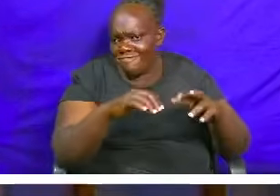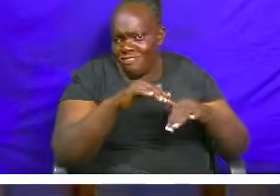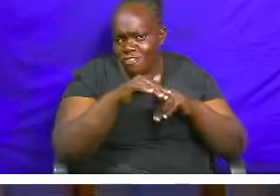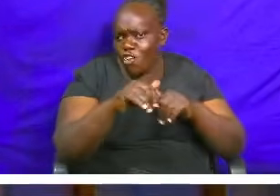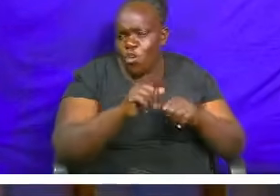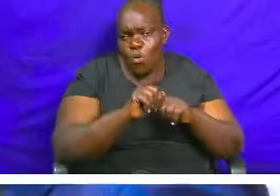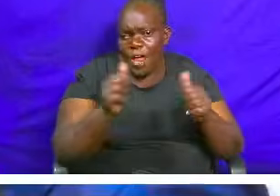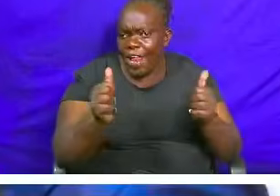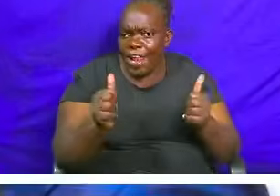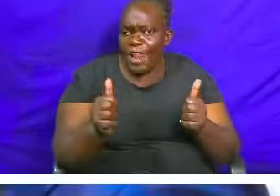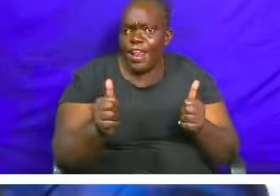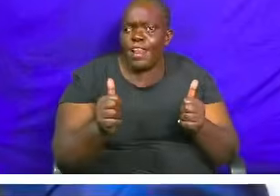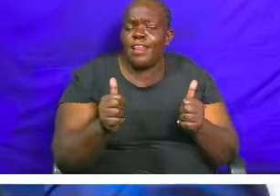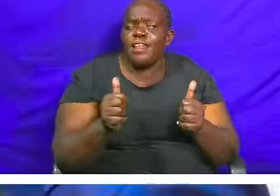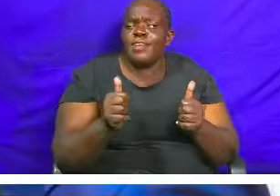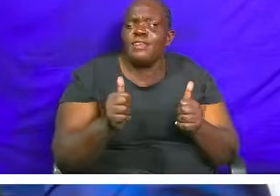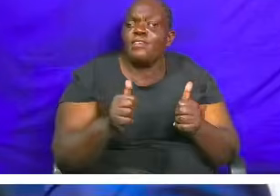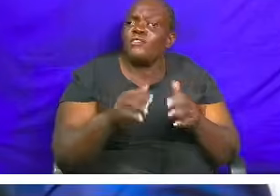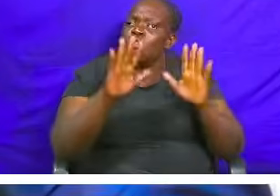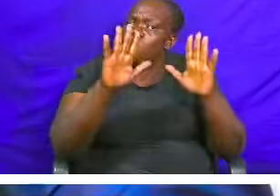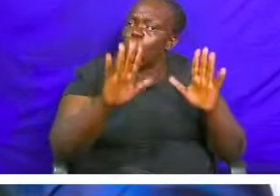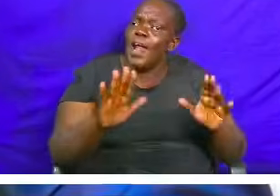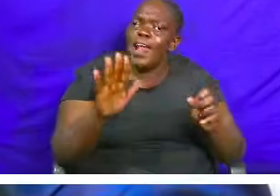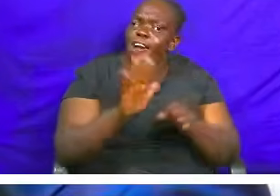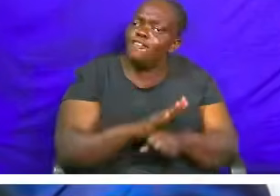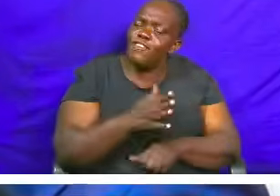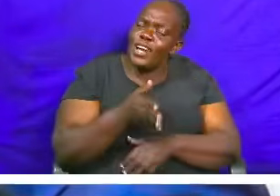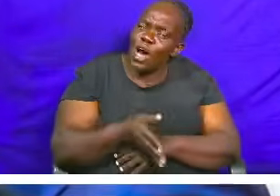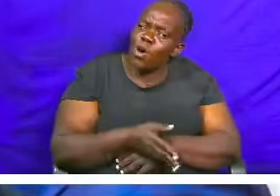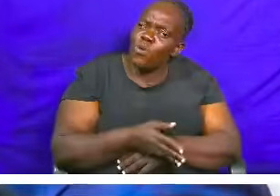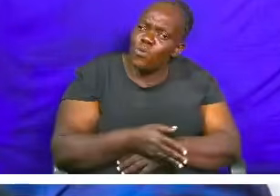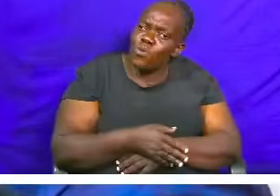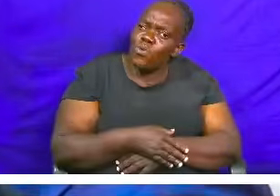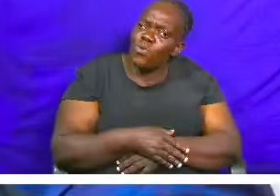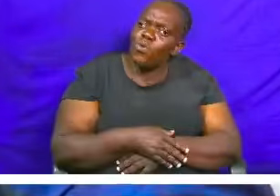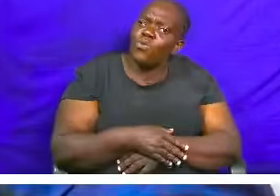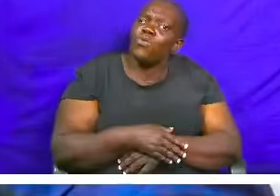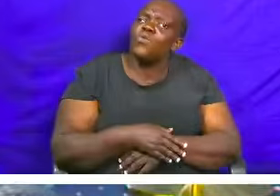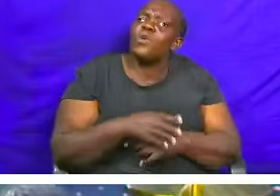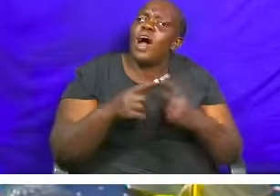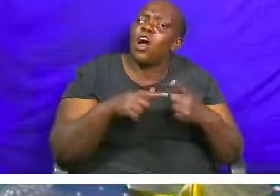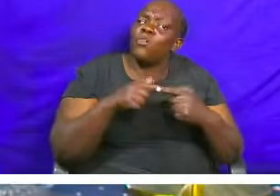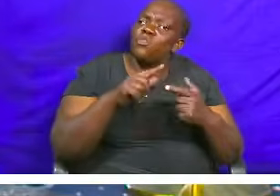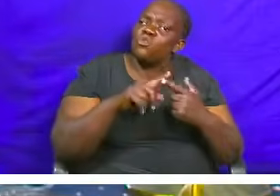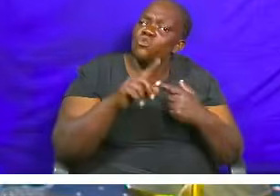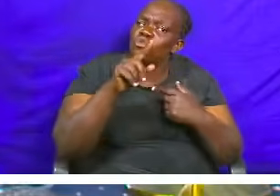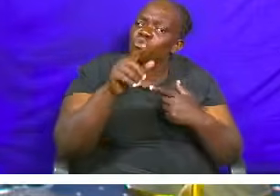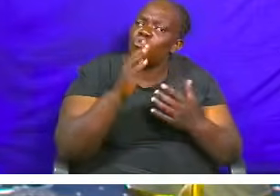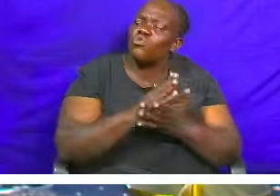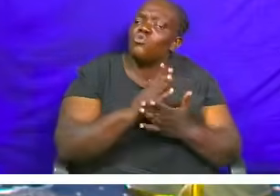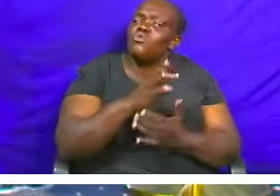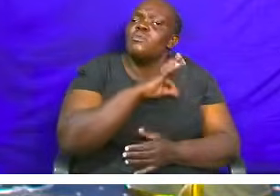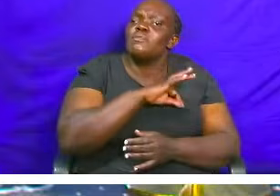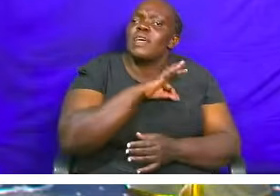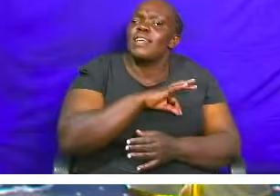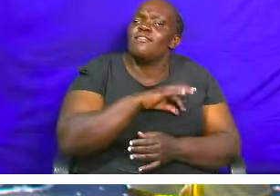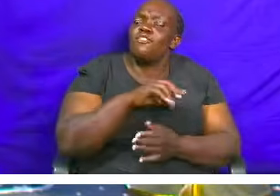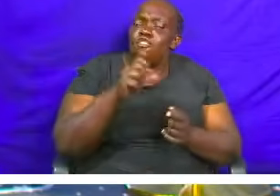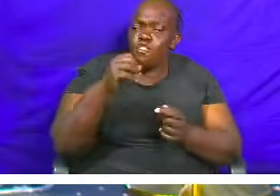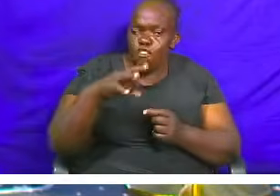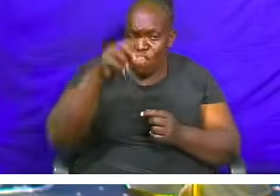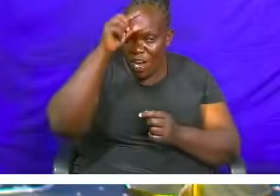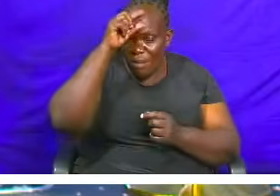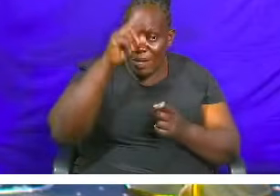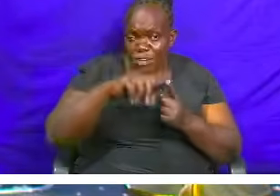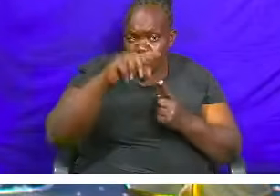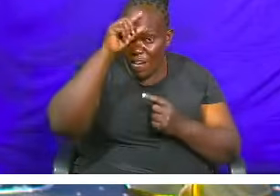days or 180 days. Wonderful, wonderful. Now, so what according to you, what then have been the benefits of the G2G to the economy